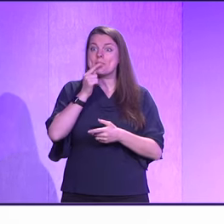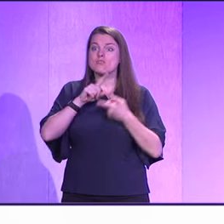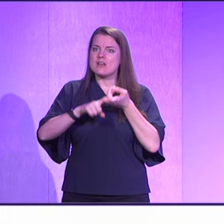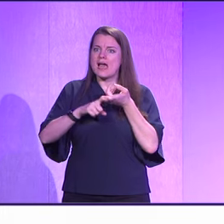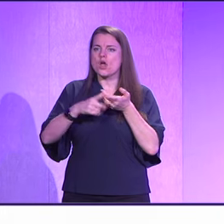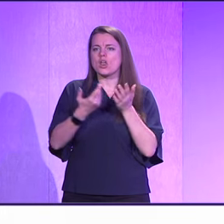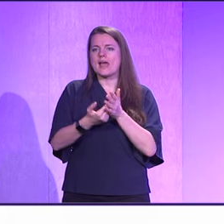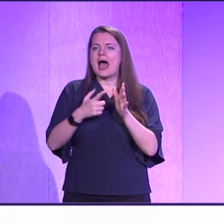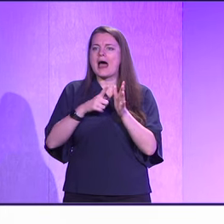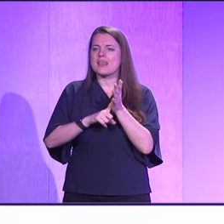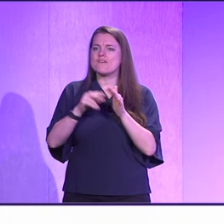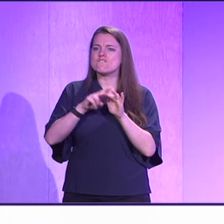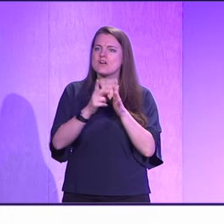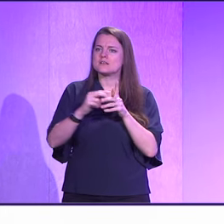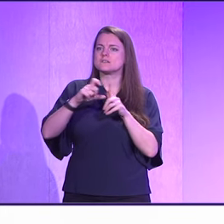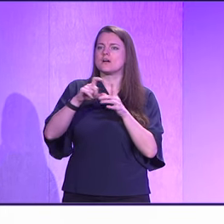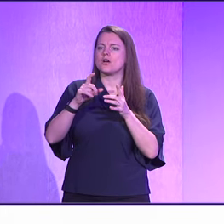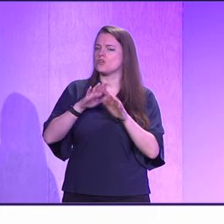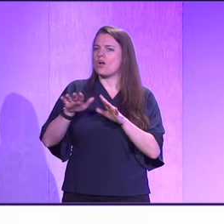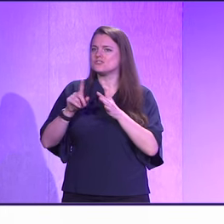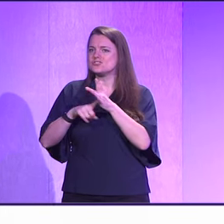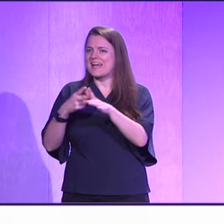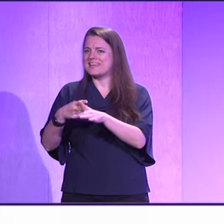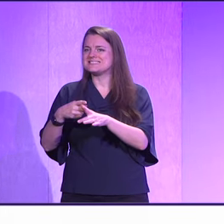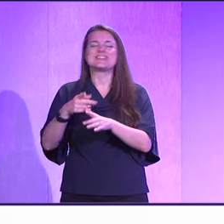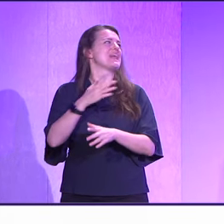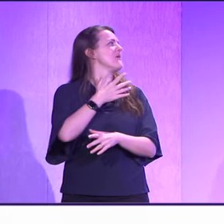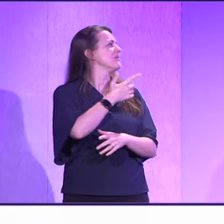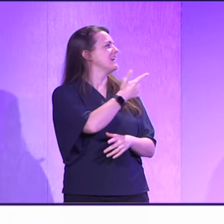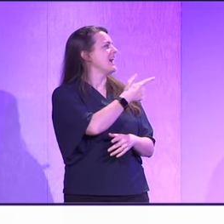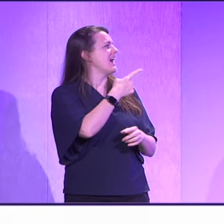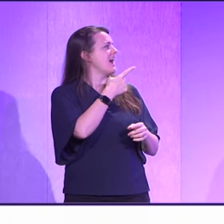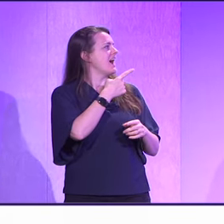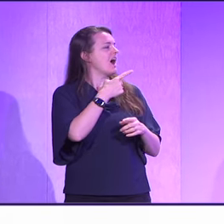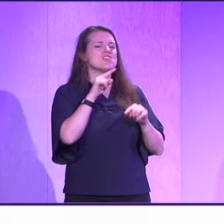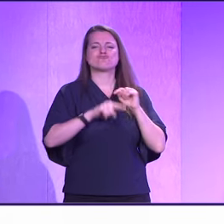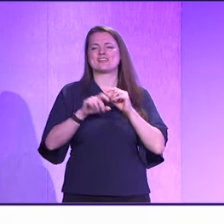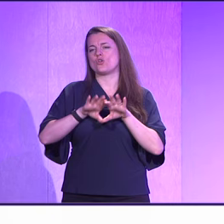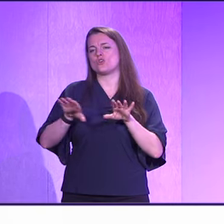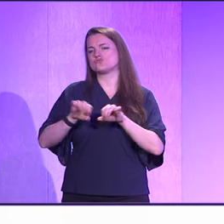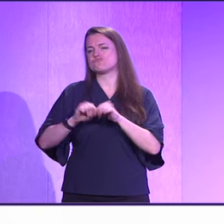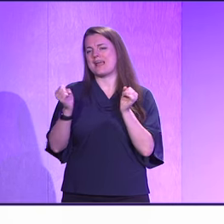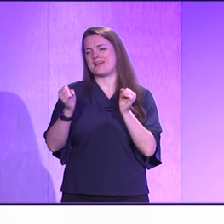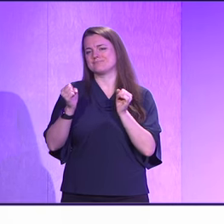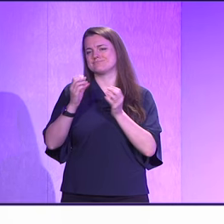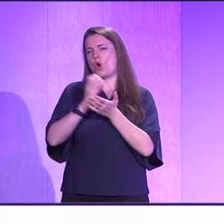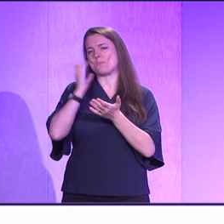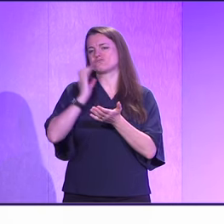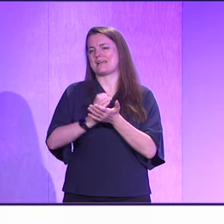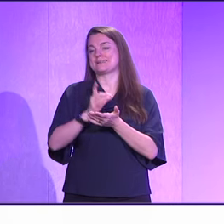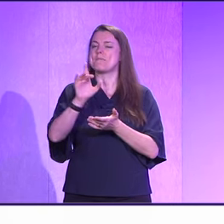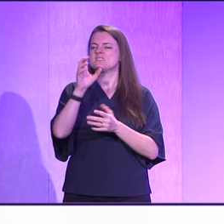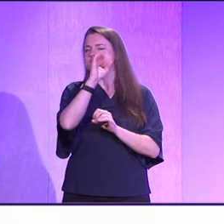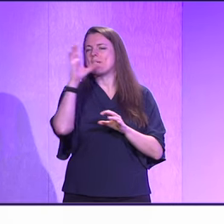of Jenkins. I'm a big Batman fan, in case that hasn't come across. I tried not to use a copyrighted Alfred image, one of the famous ones, but assume